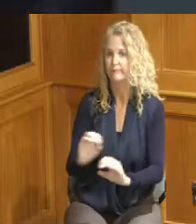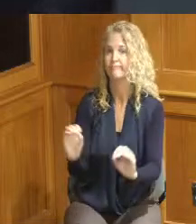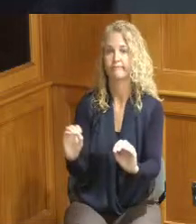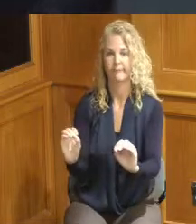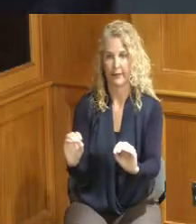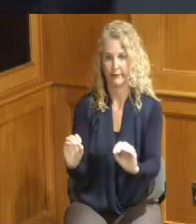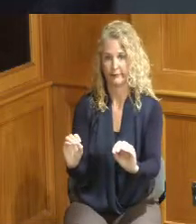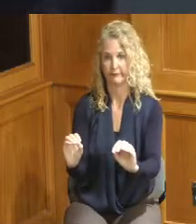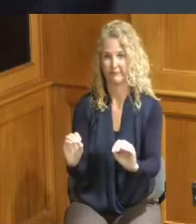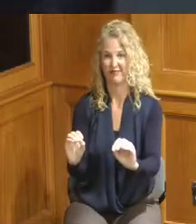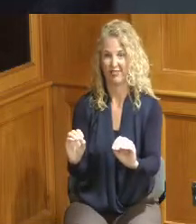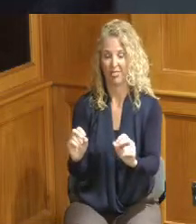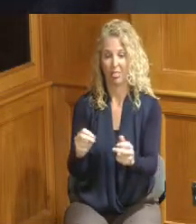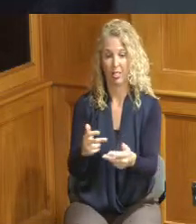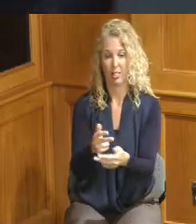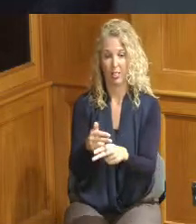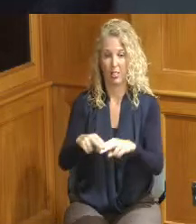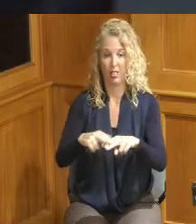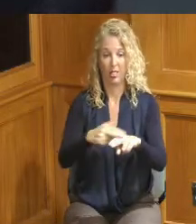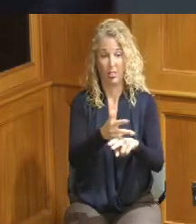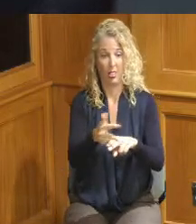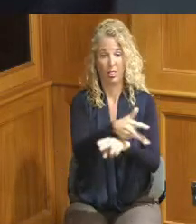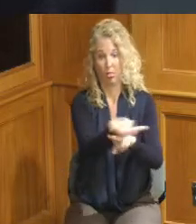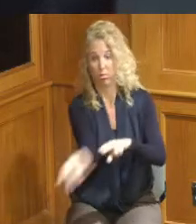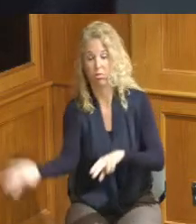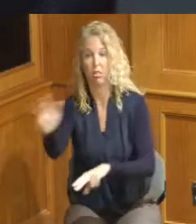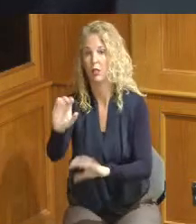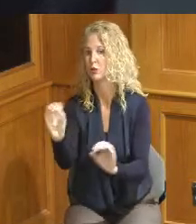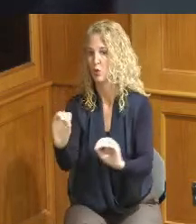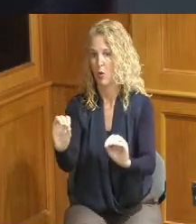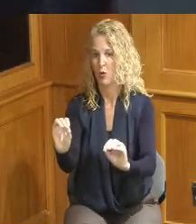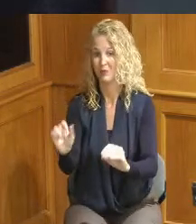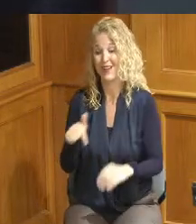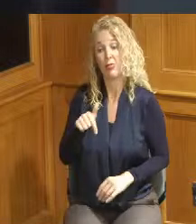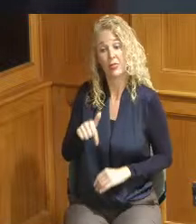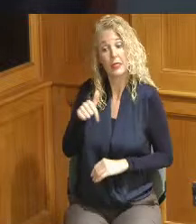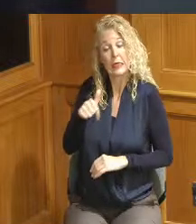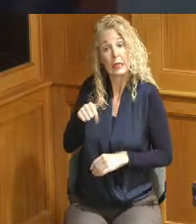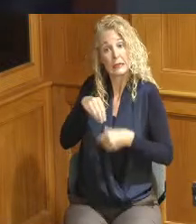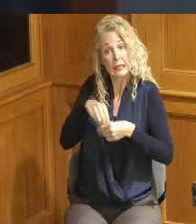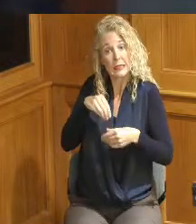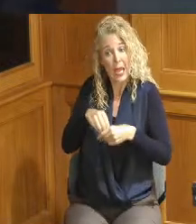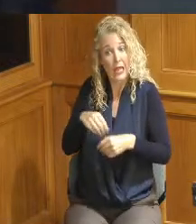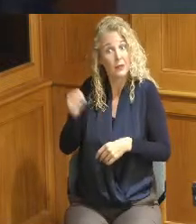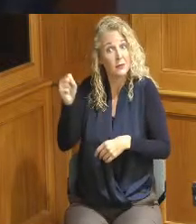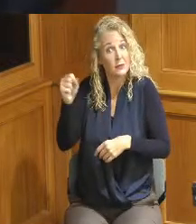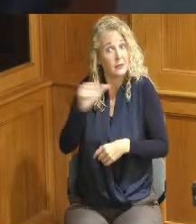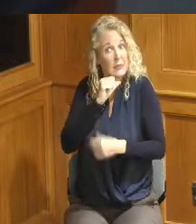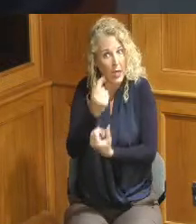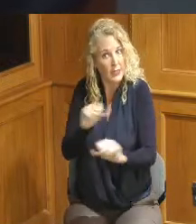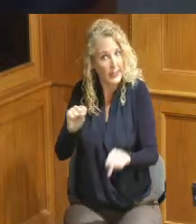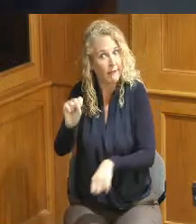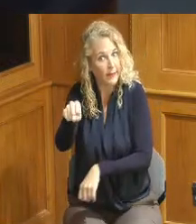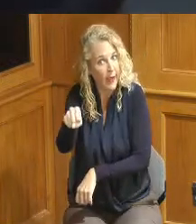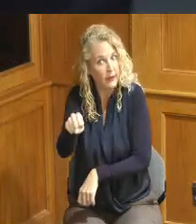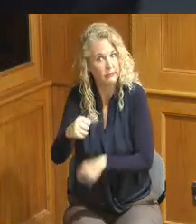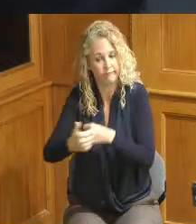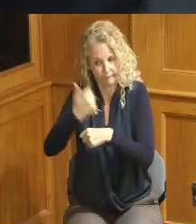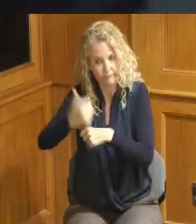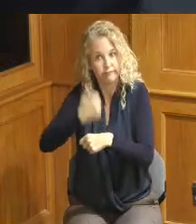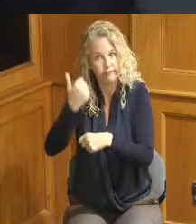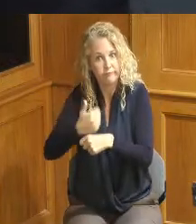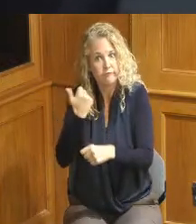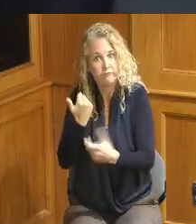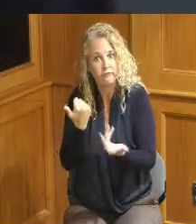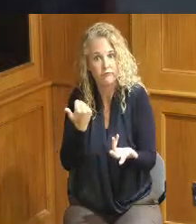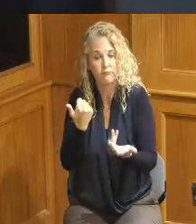volatile chemical, right? We were very open and transparent about that and telling the public, which is why we had all the apparatus out there that was unmanned.